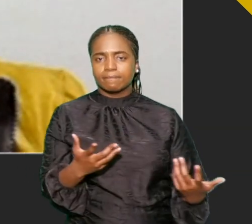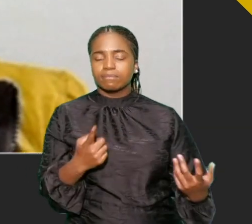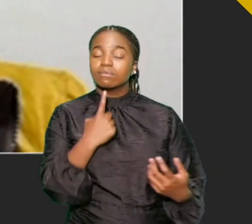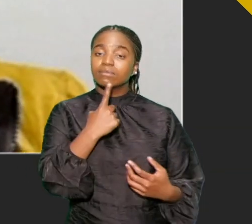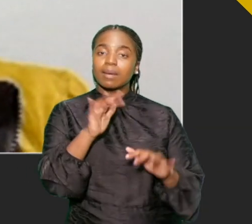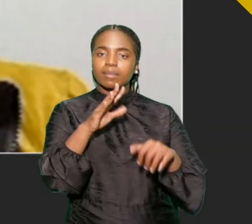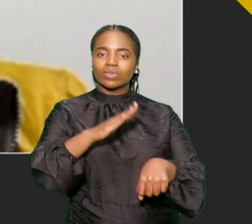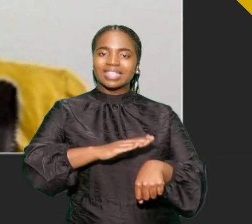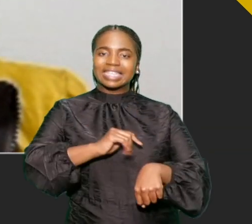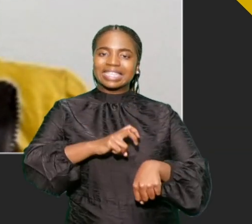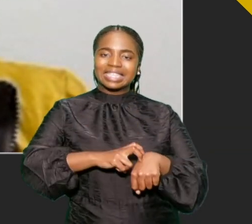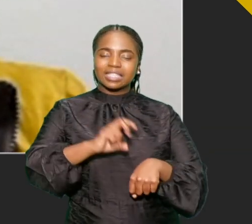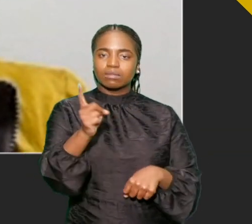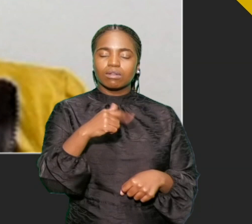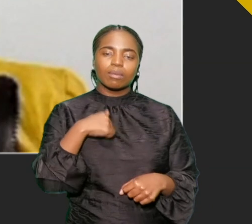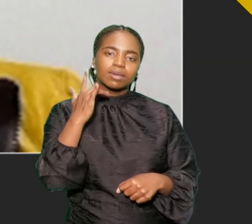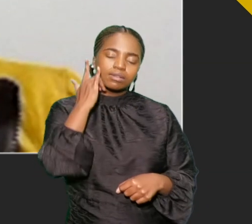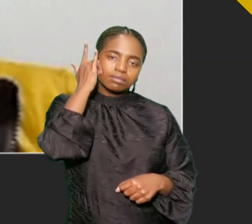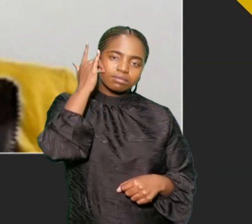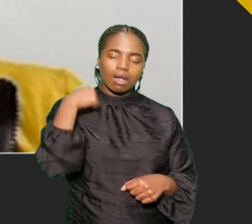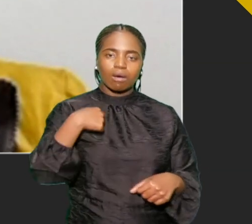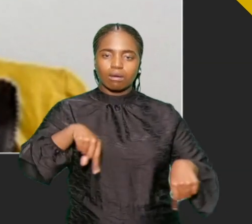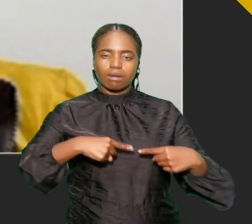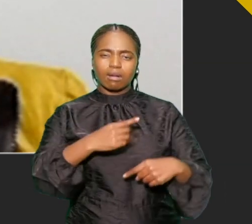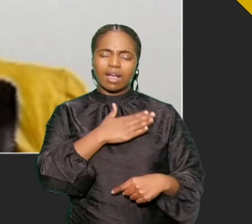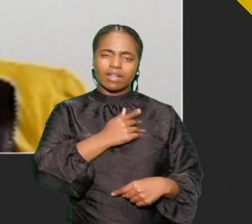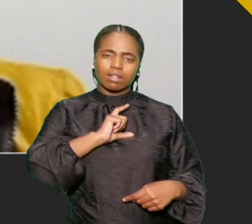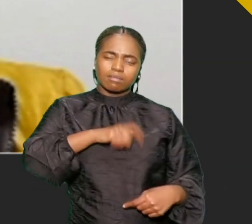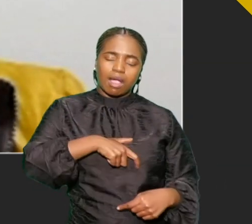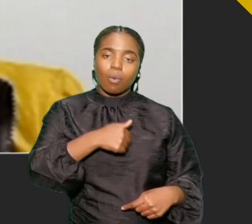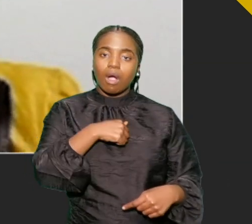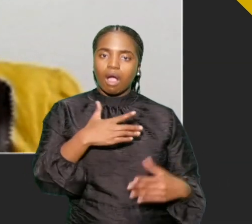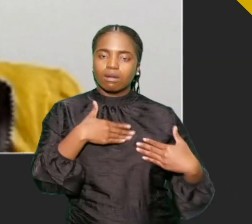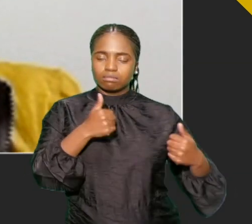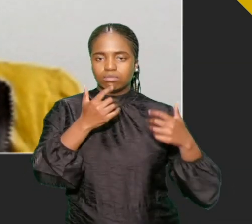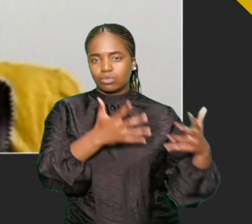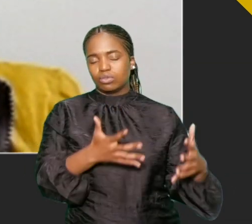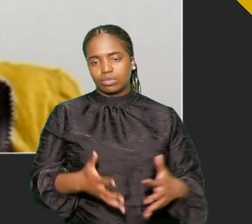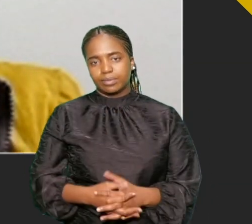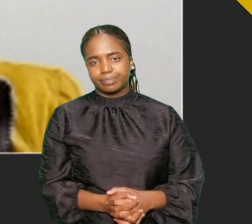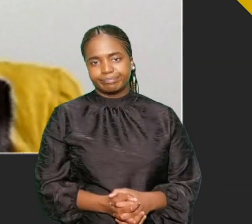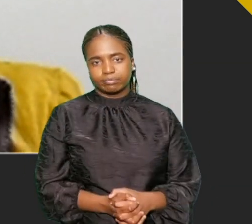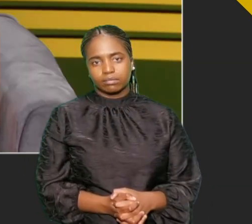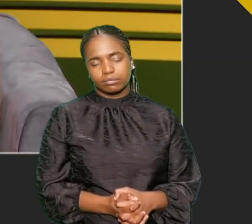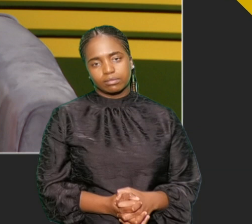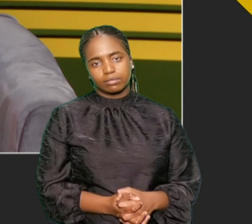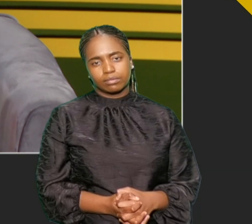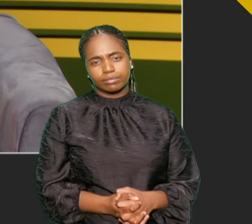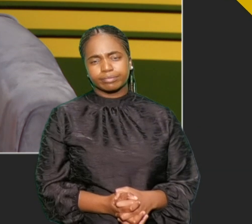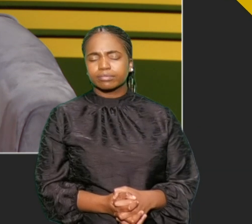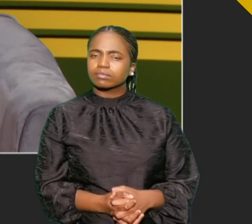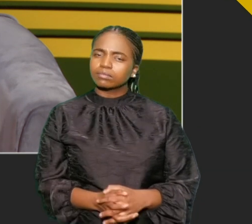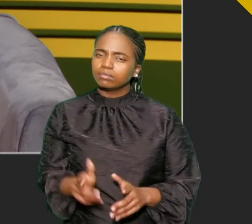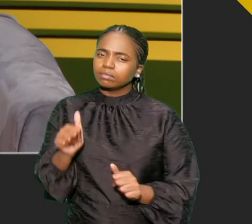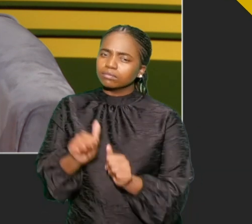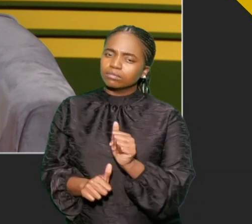people what you need and don't be ashamed or afraid to feel pain because that's how you're going to heal. Buti Thabang, how do you make